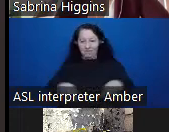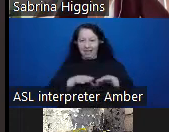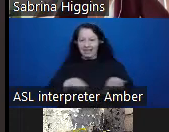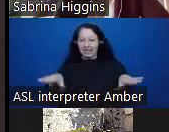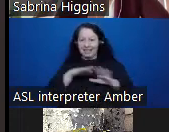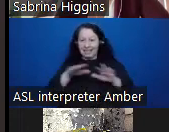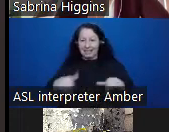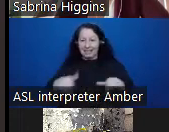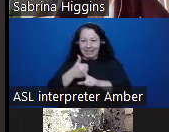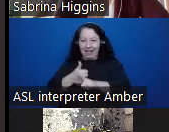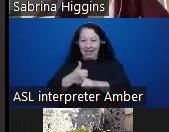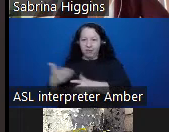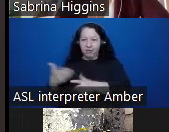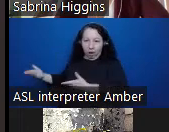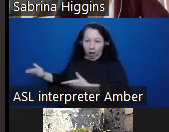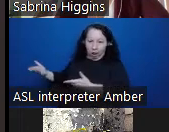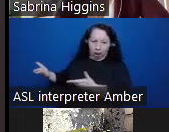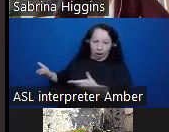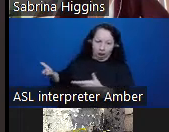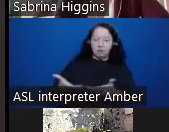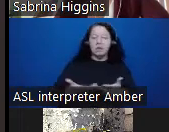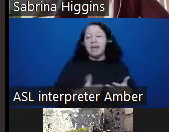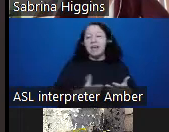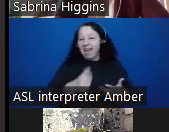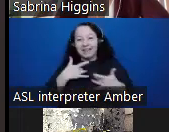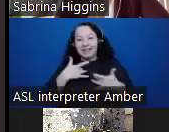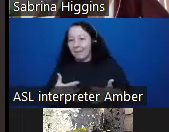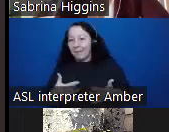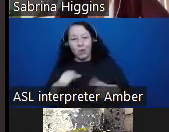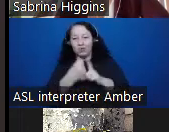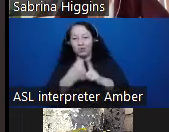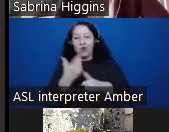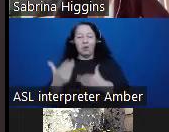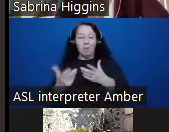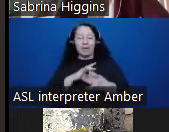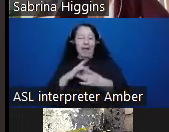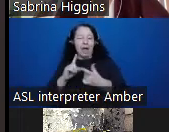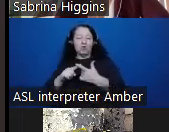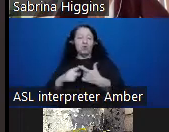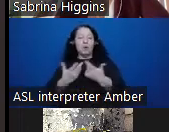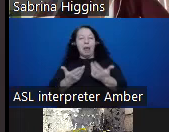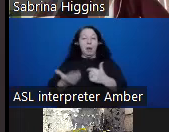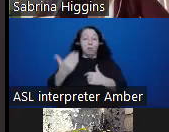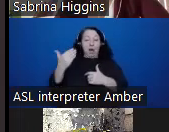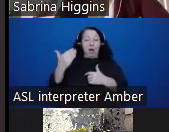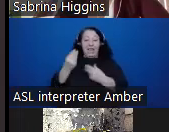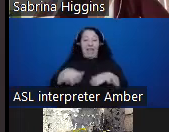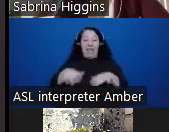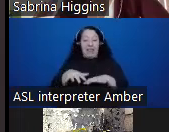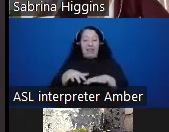tied to different kind of landholding practices, earlier landholding practices in the area. But even